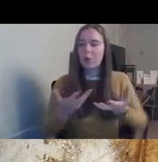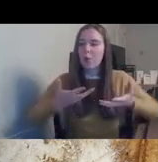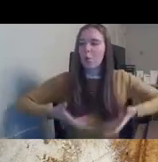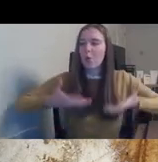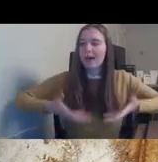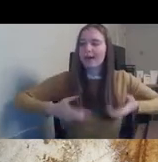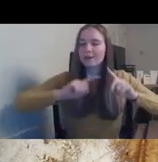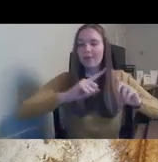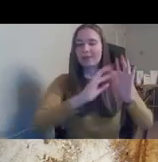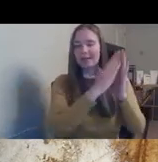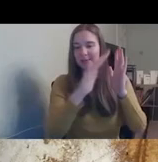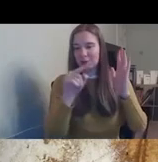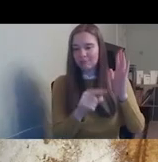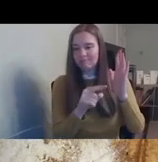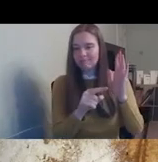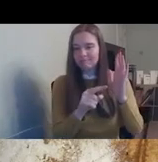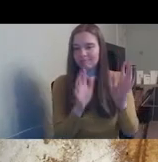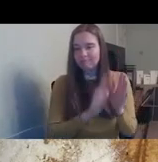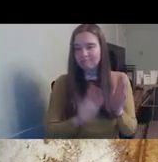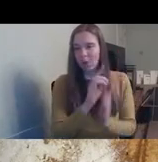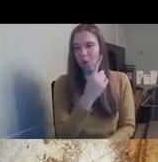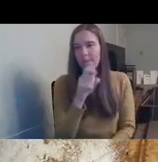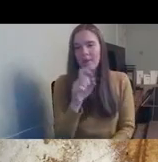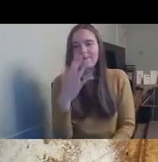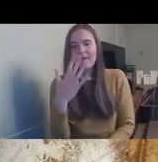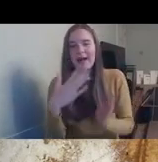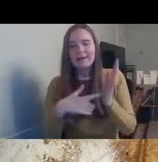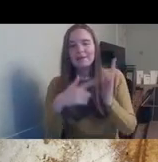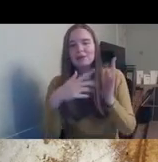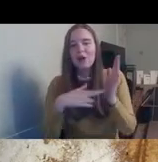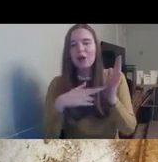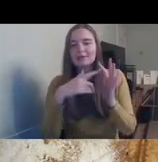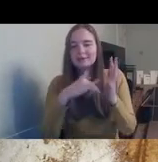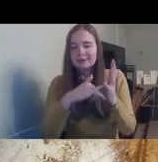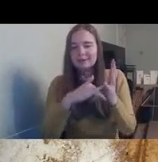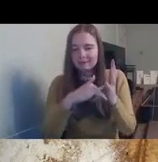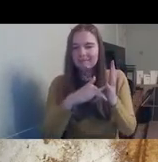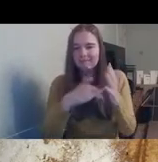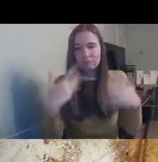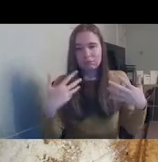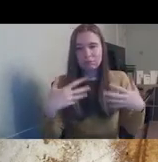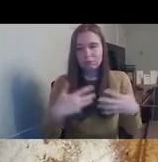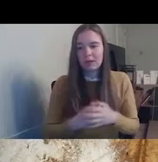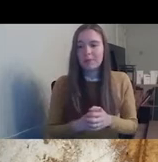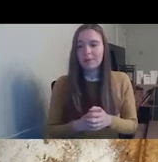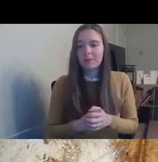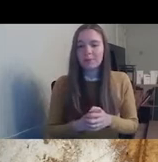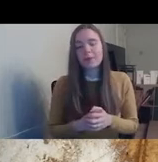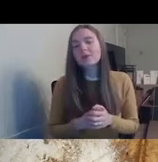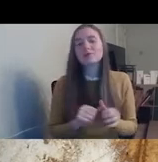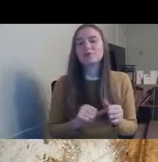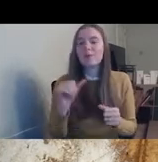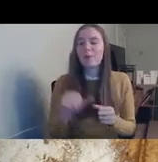installation was about 1.5 tons, 1,500 kilograms. And from that we had that weight